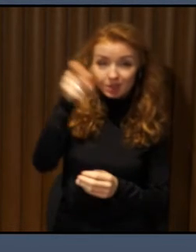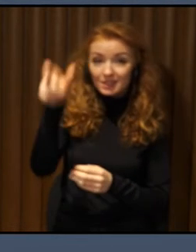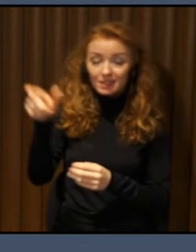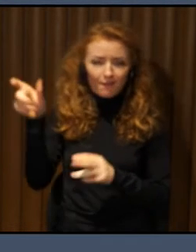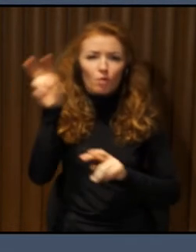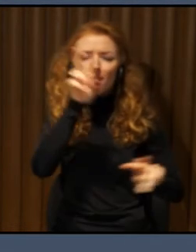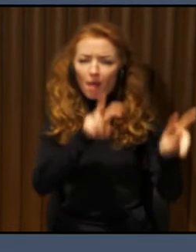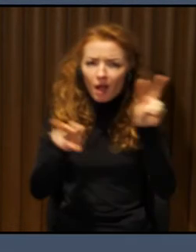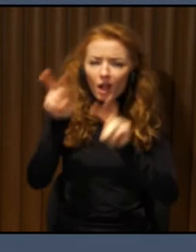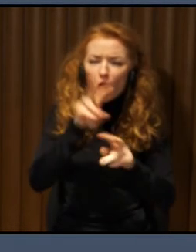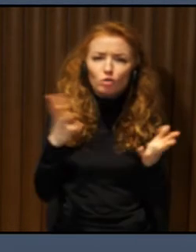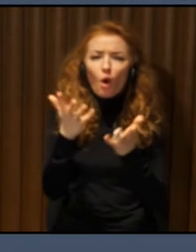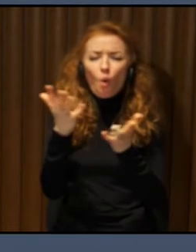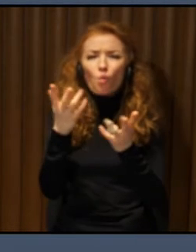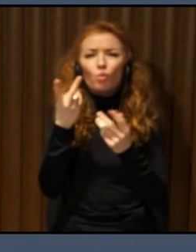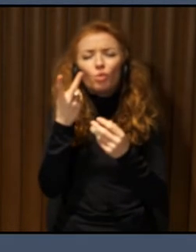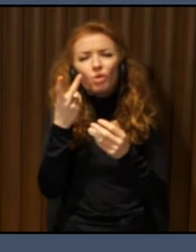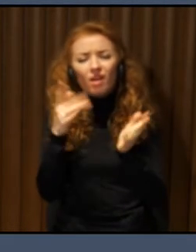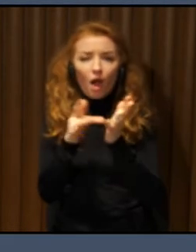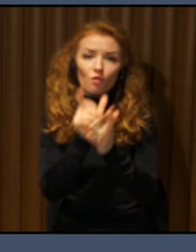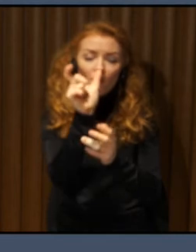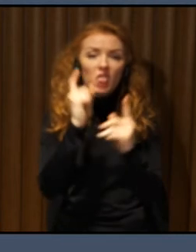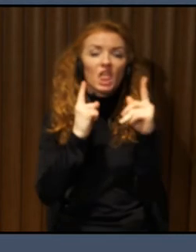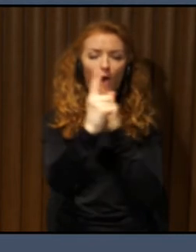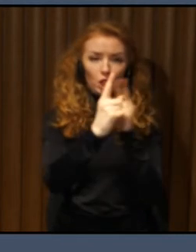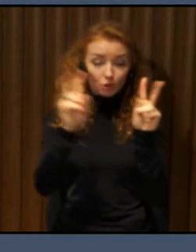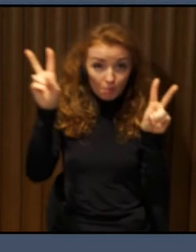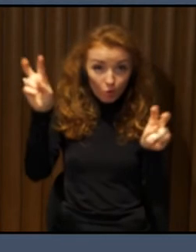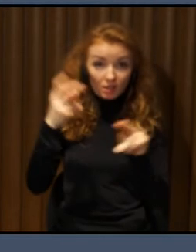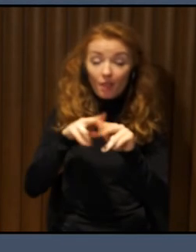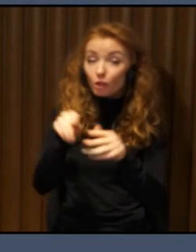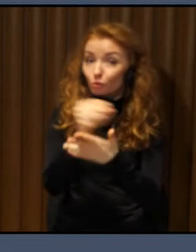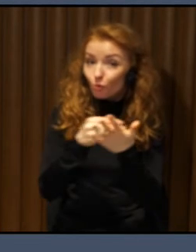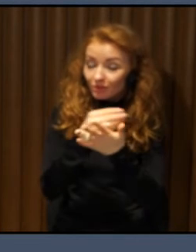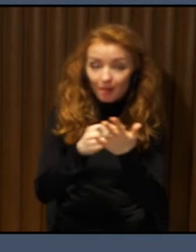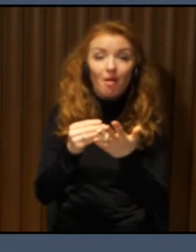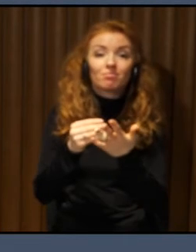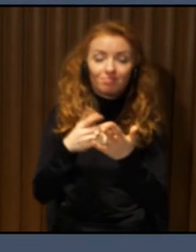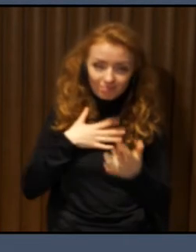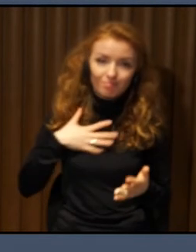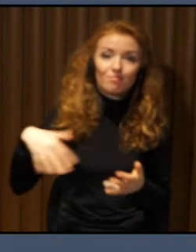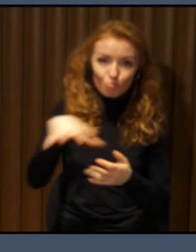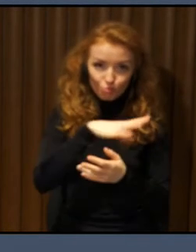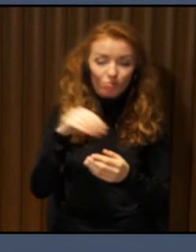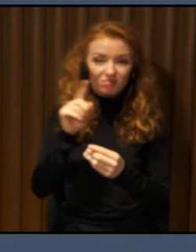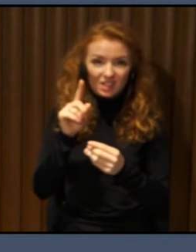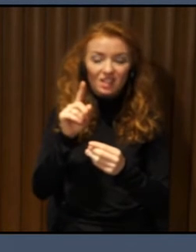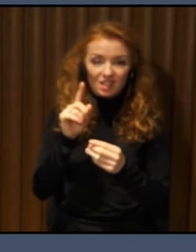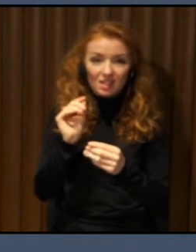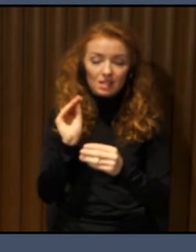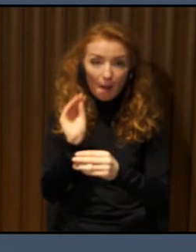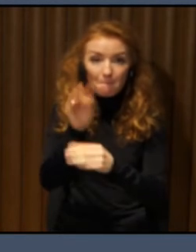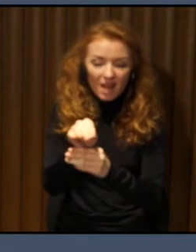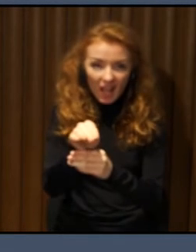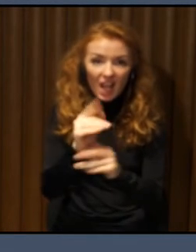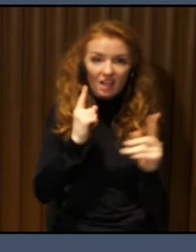example there, transportation, that might signal that your transportation information for your city is not up to par, or people are struggling